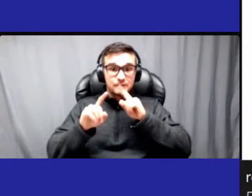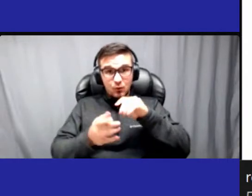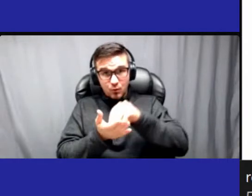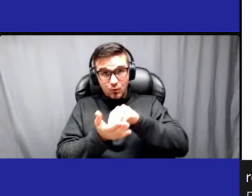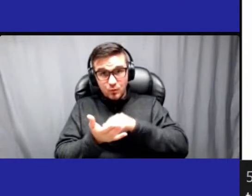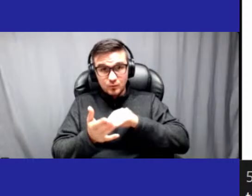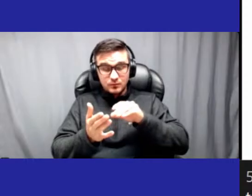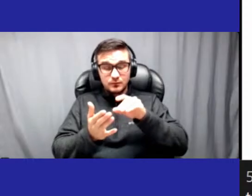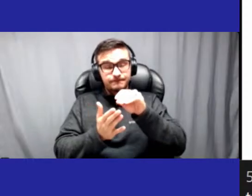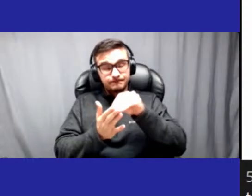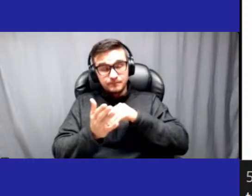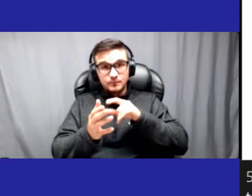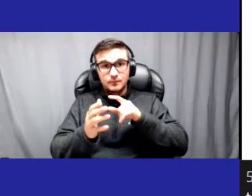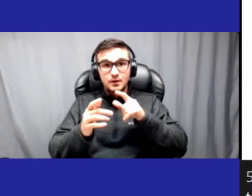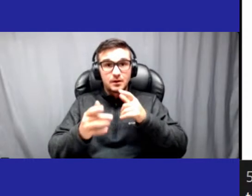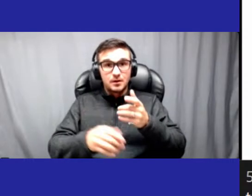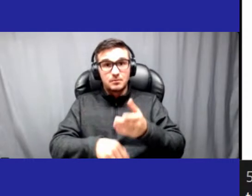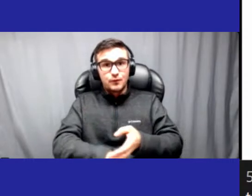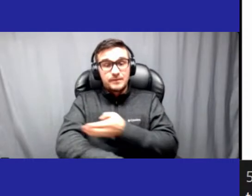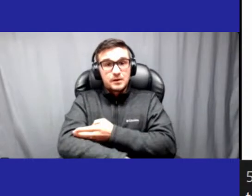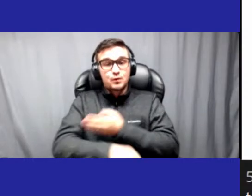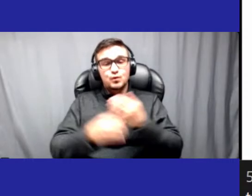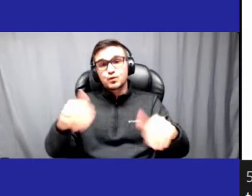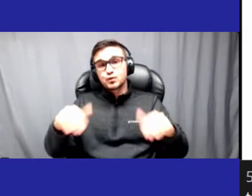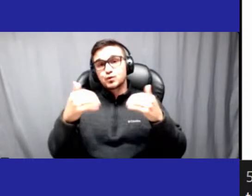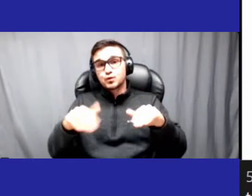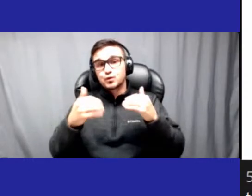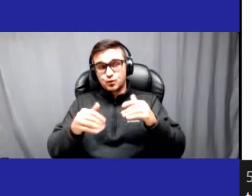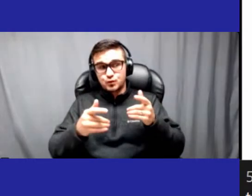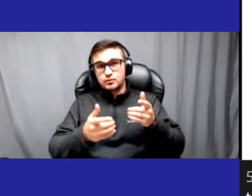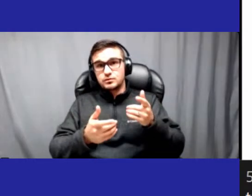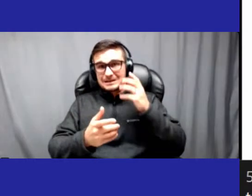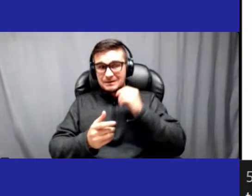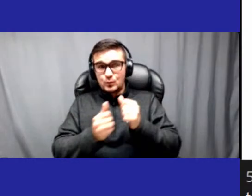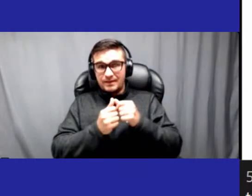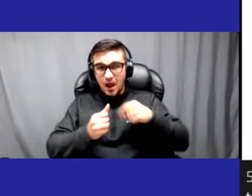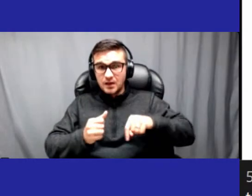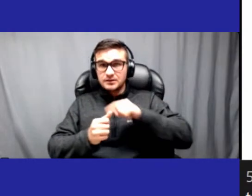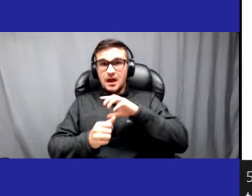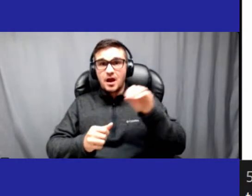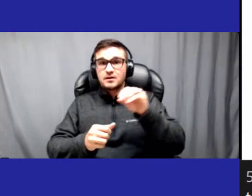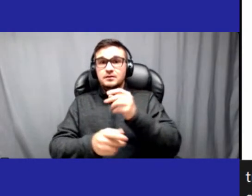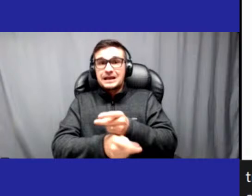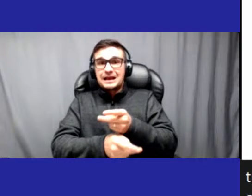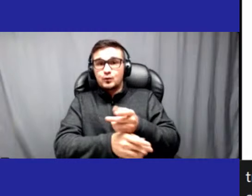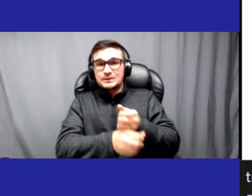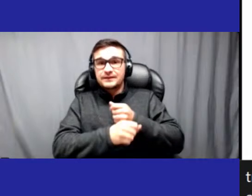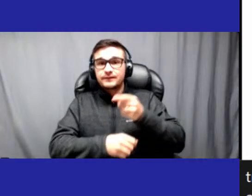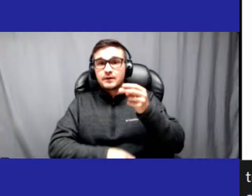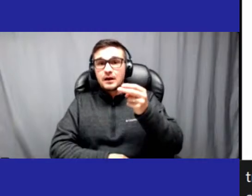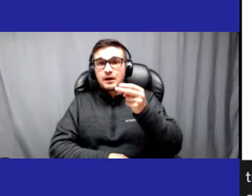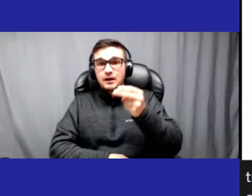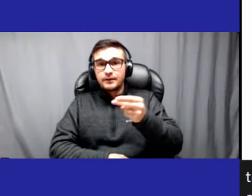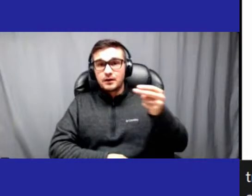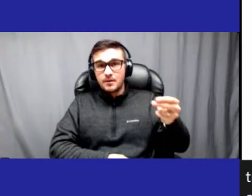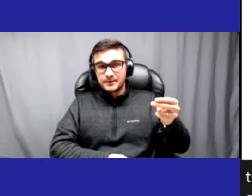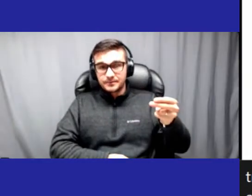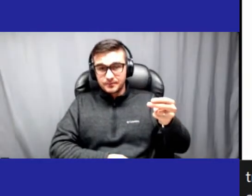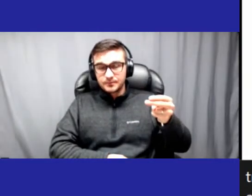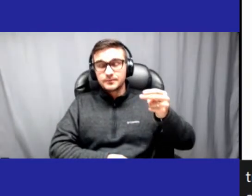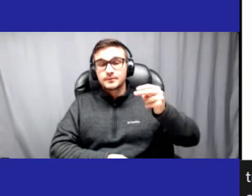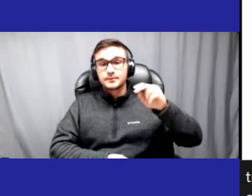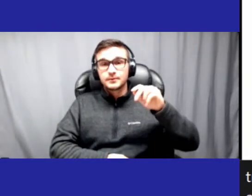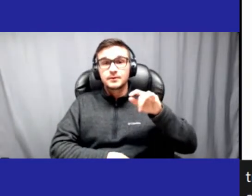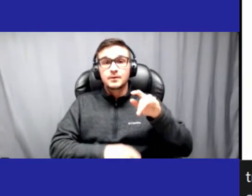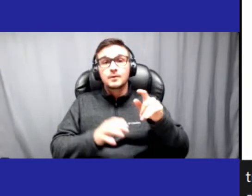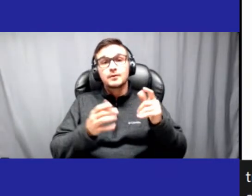truly a testament to their experience both with us and the care that they receive at health and hospitals. Although we missed